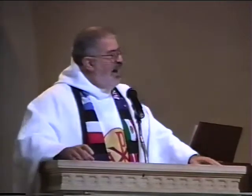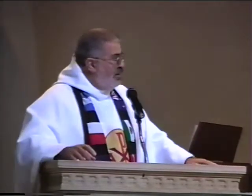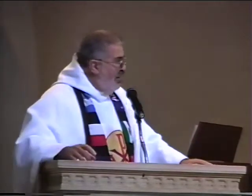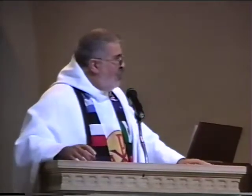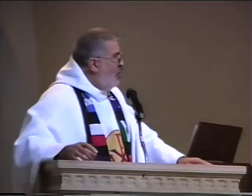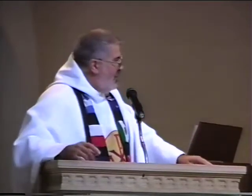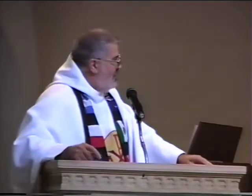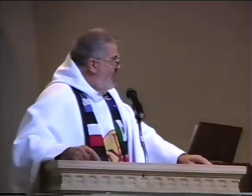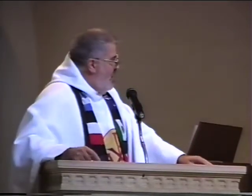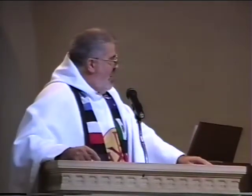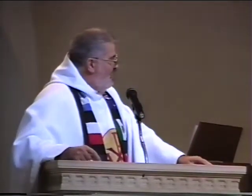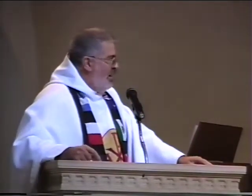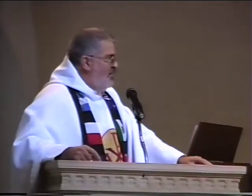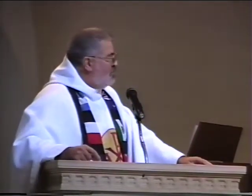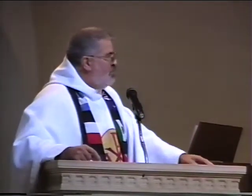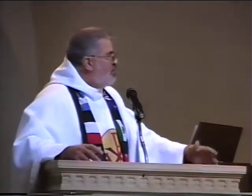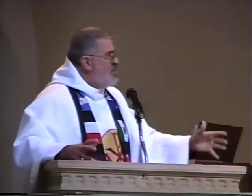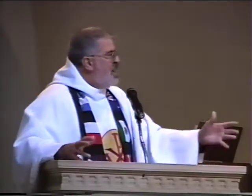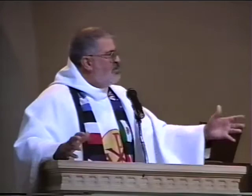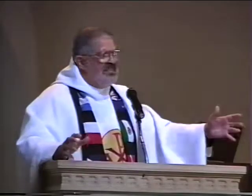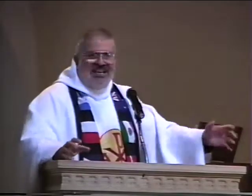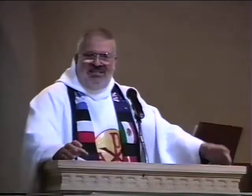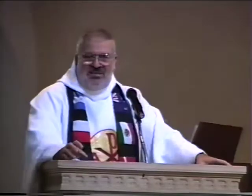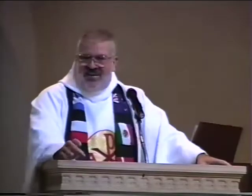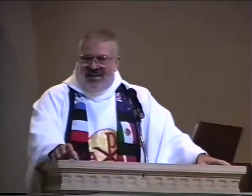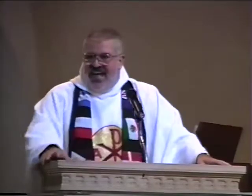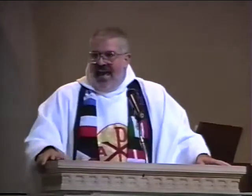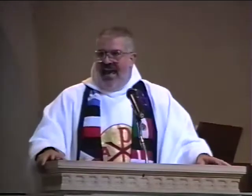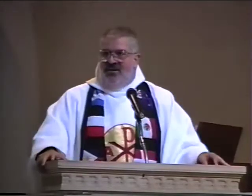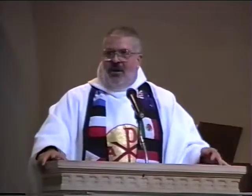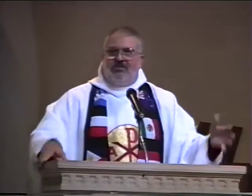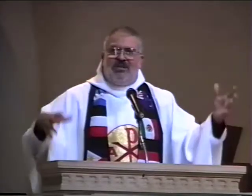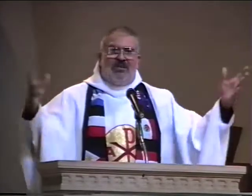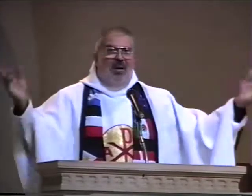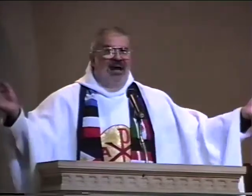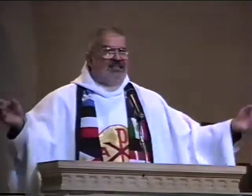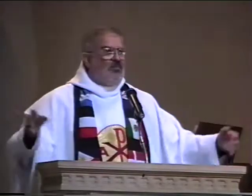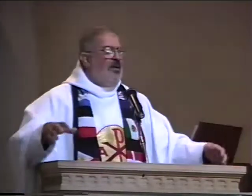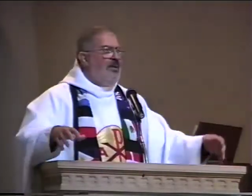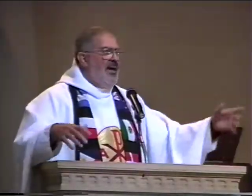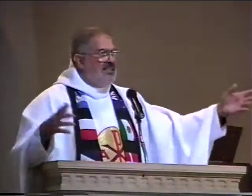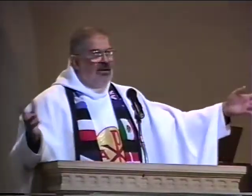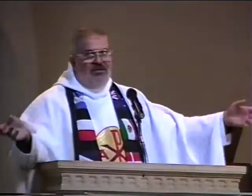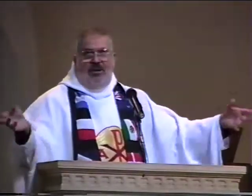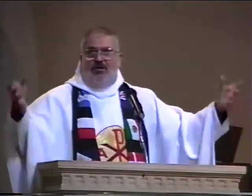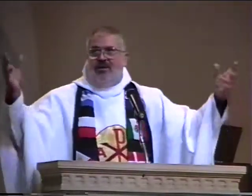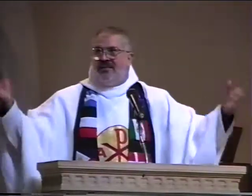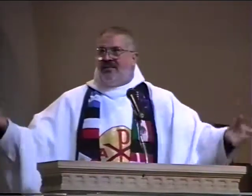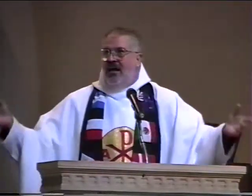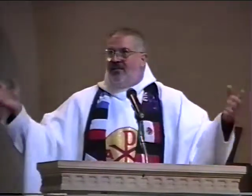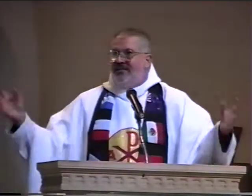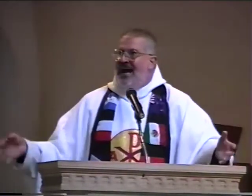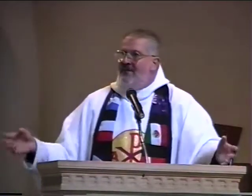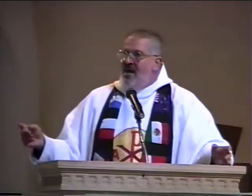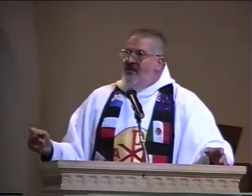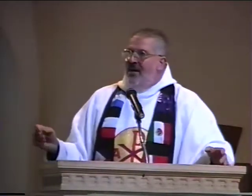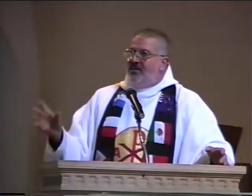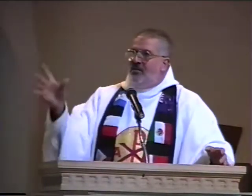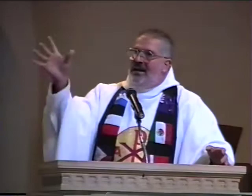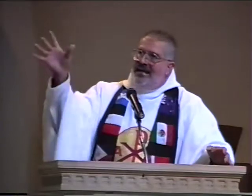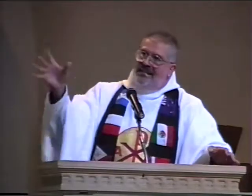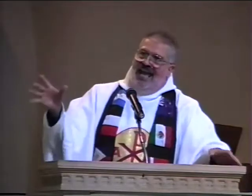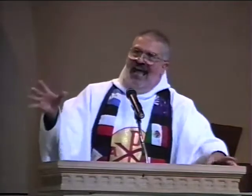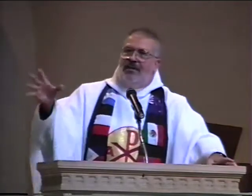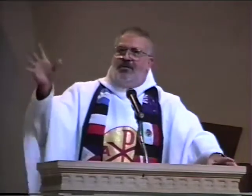two books in the Bible named for women. And one of them is Ruth and the other one's Esther. And you know, I'm just surprised this week. My secretary does this all the time.